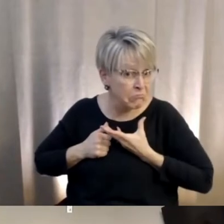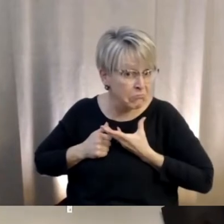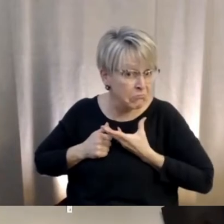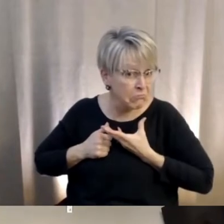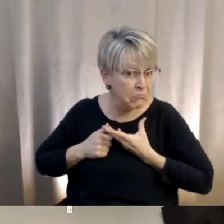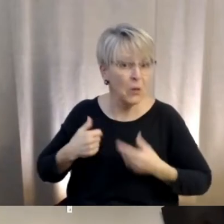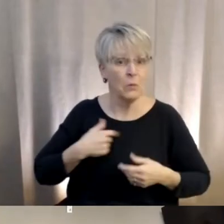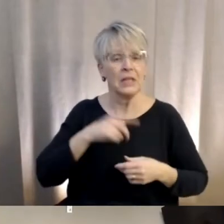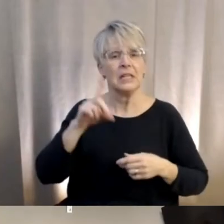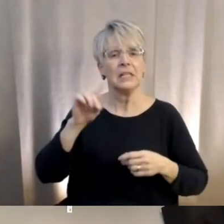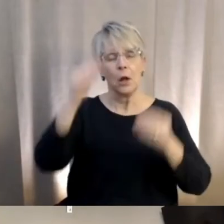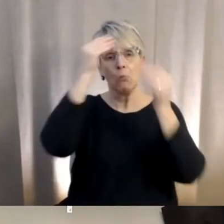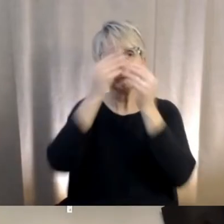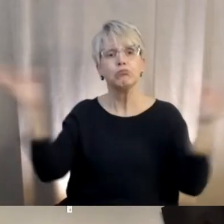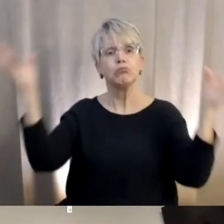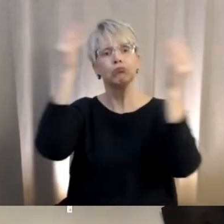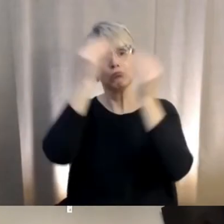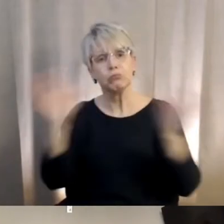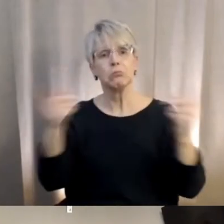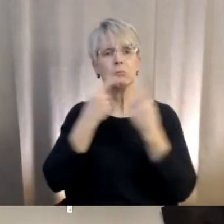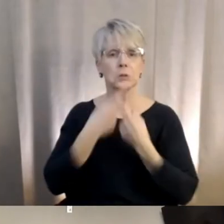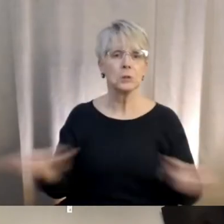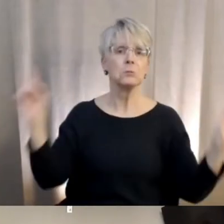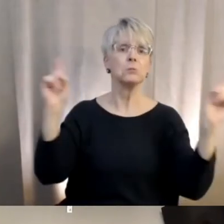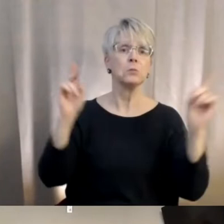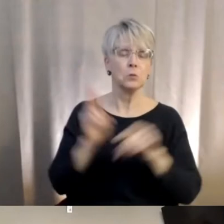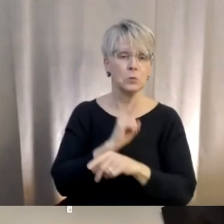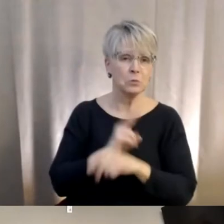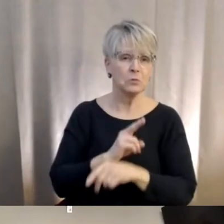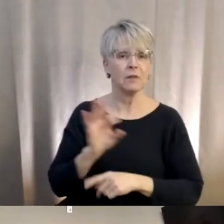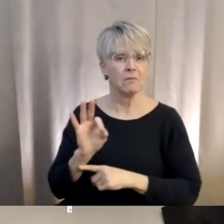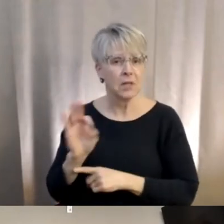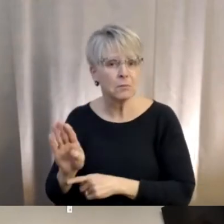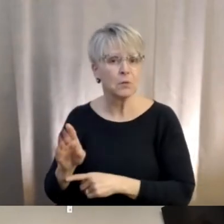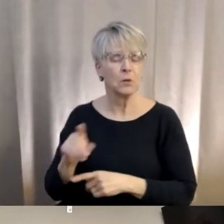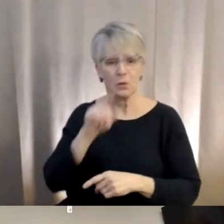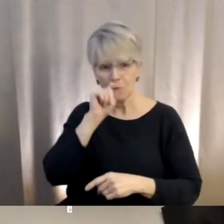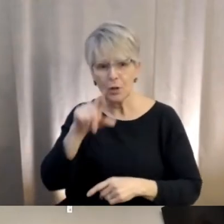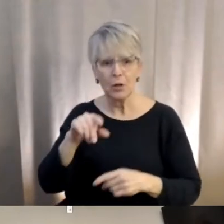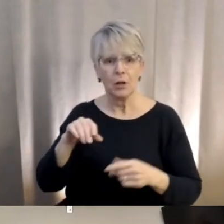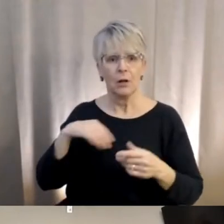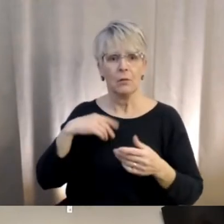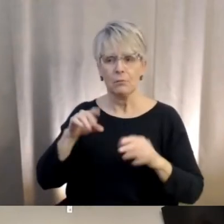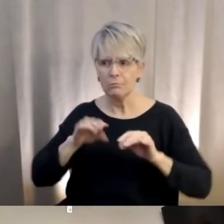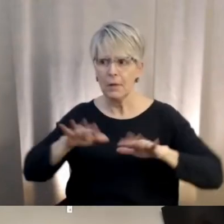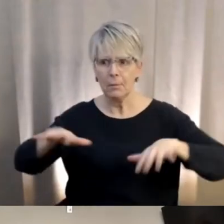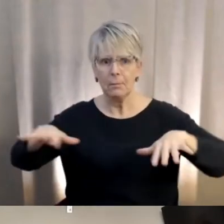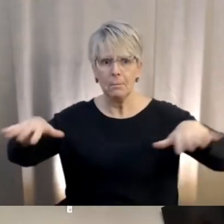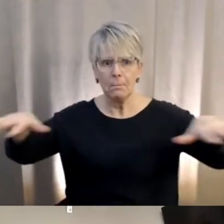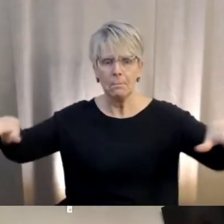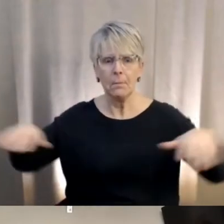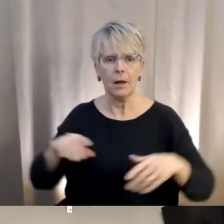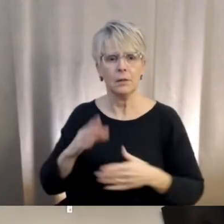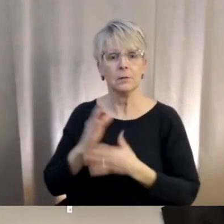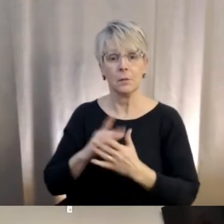not media releases, but announcements, Twitter, social media and stuff, as we have started to bring Misty on more and more. And we've got a